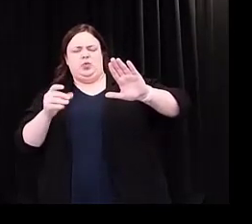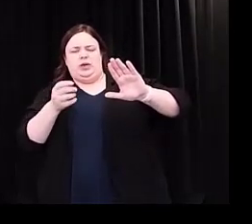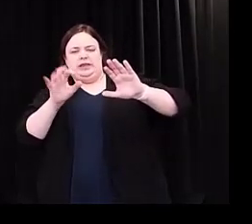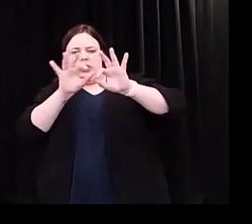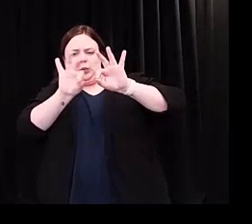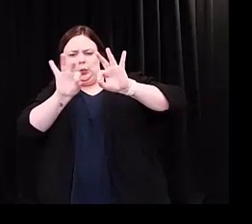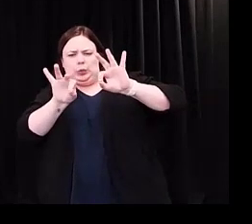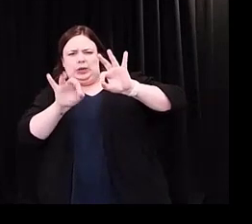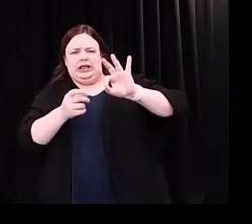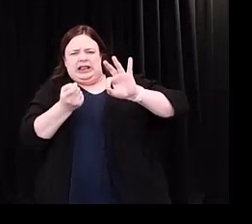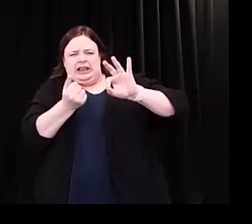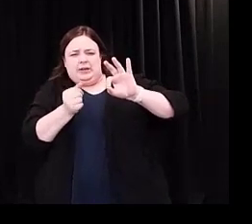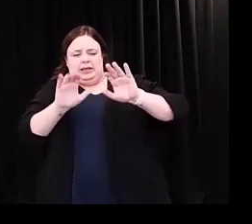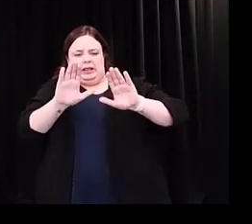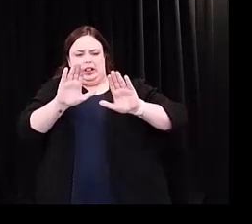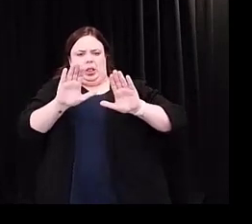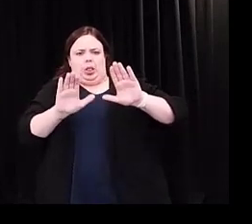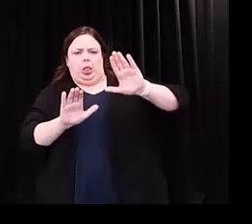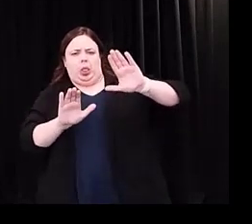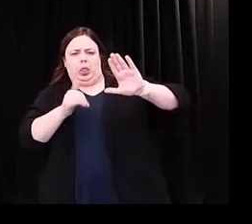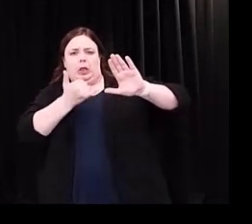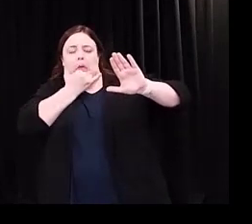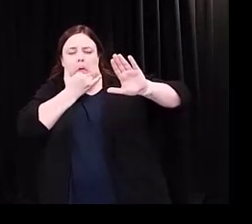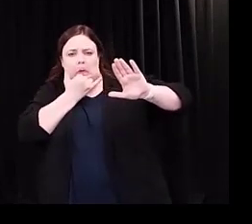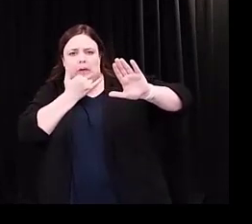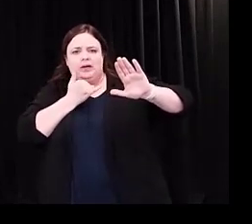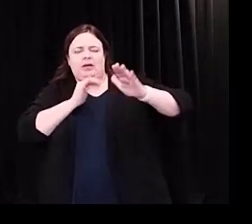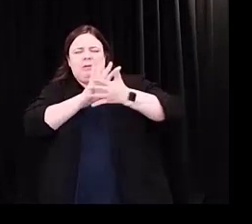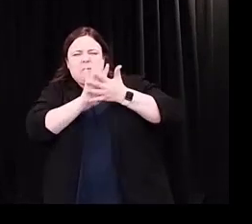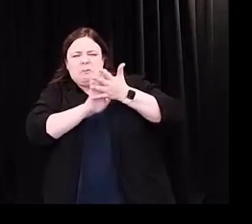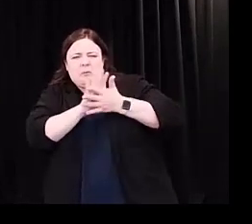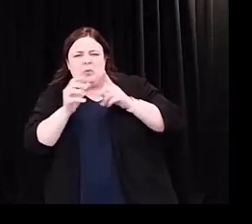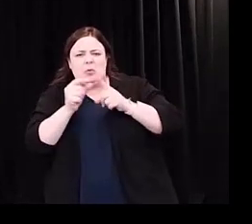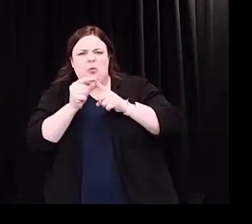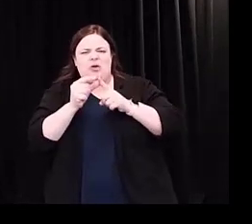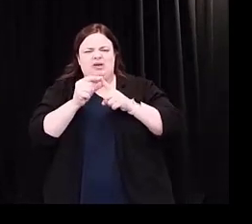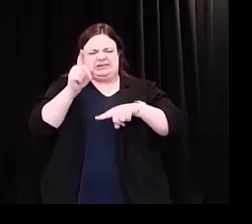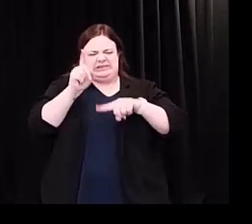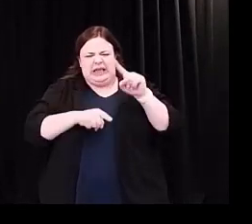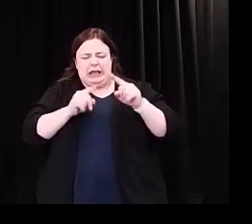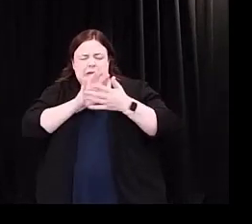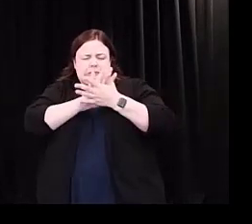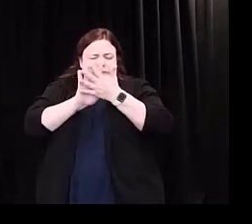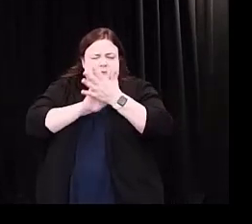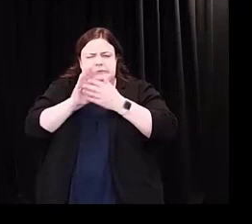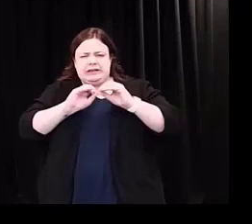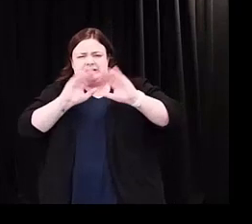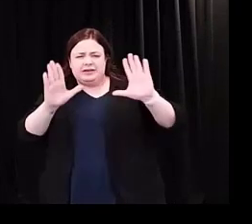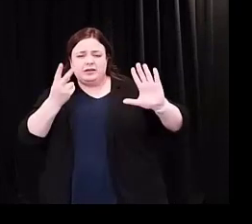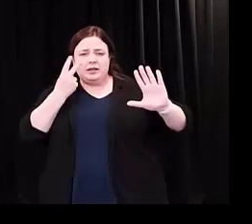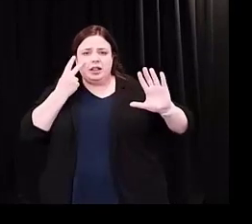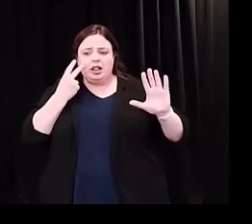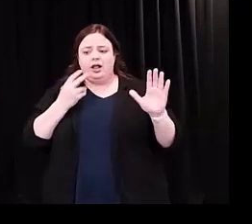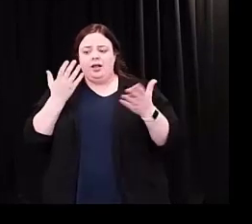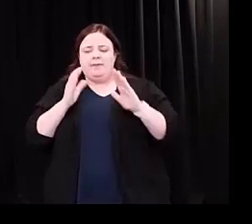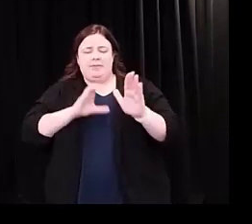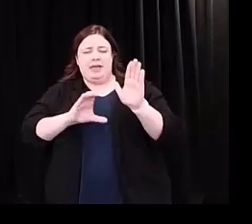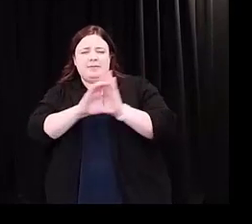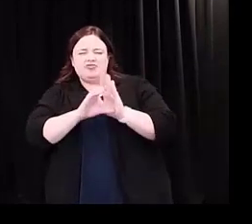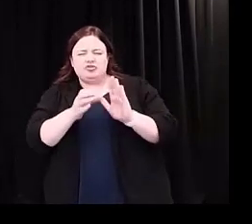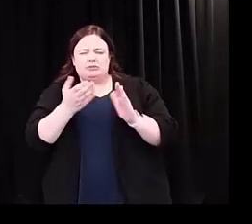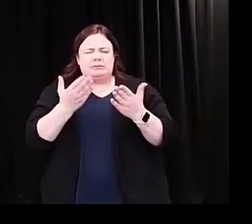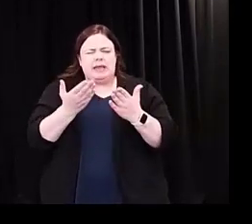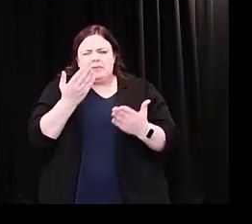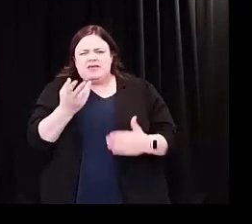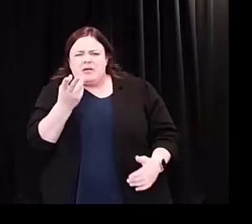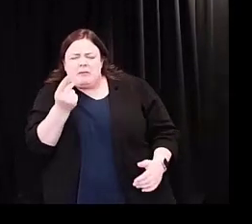slightly askew, slightly blurred out, words that can't be read, and what might be a picture of a puppy, but I